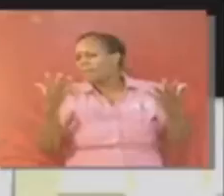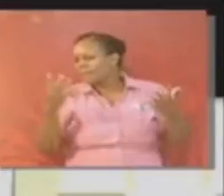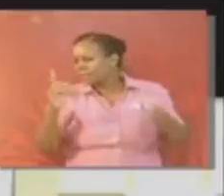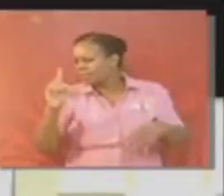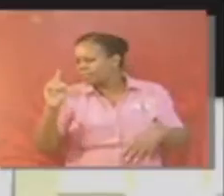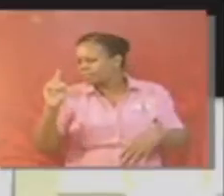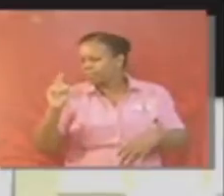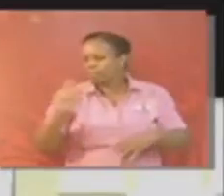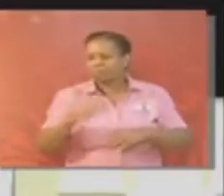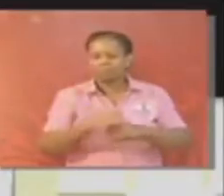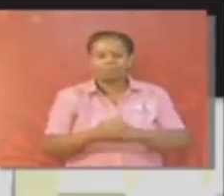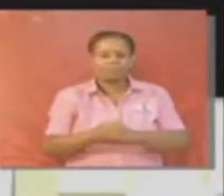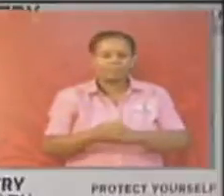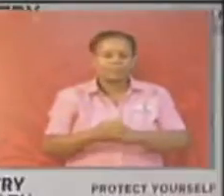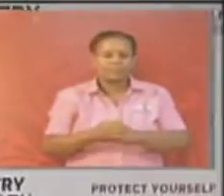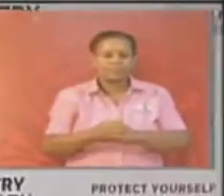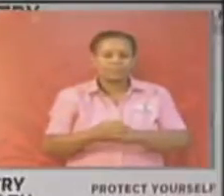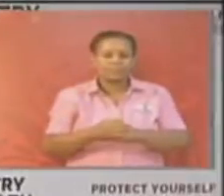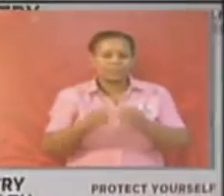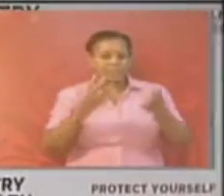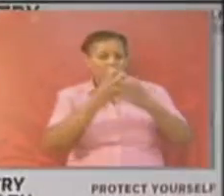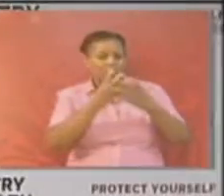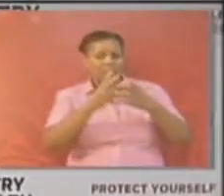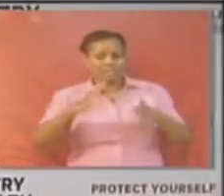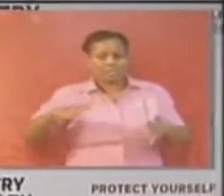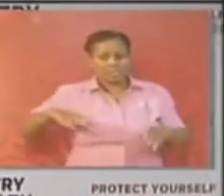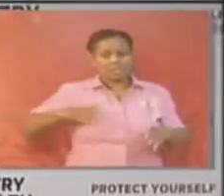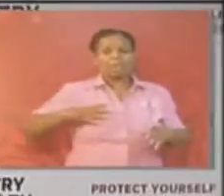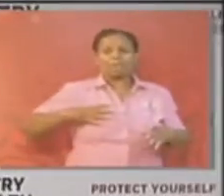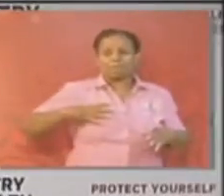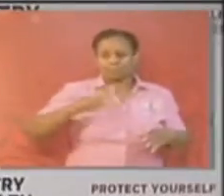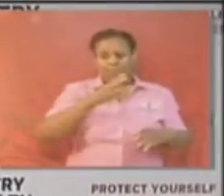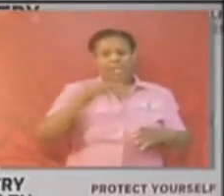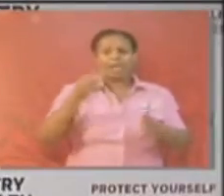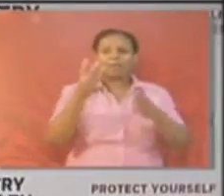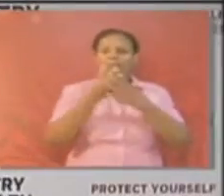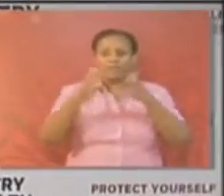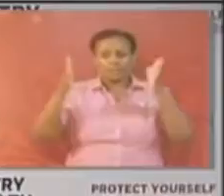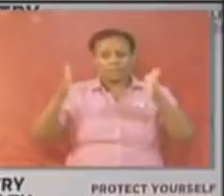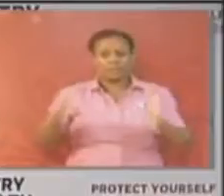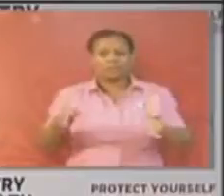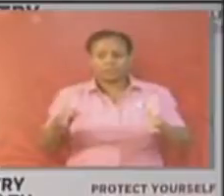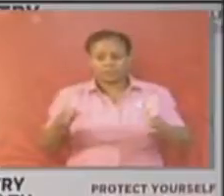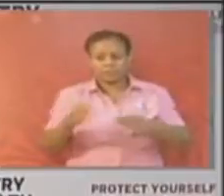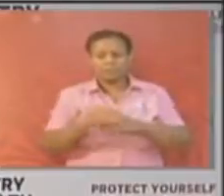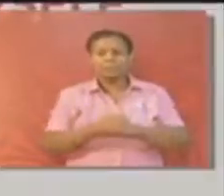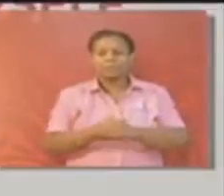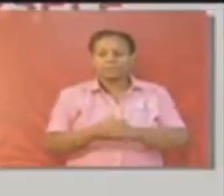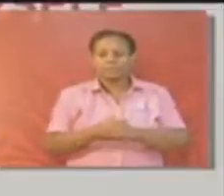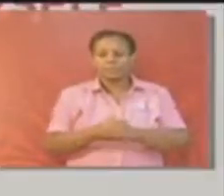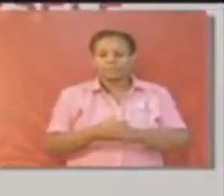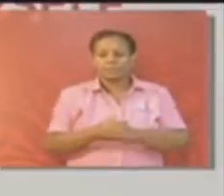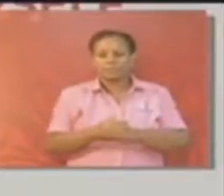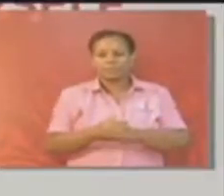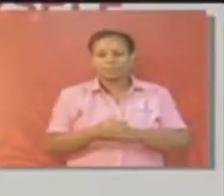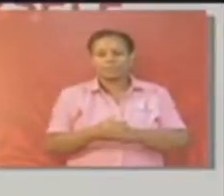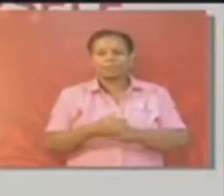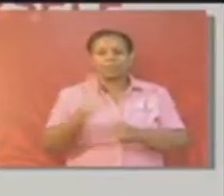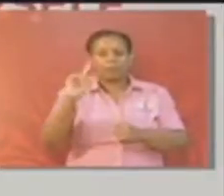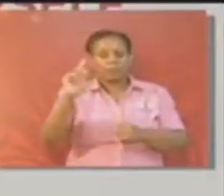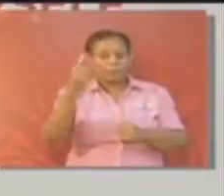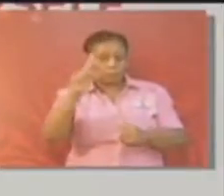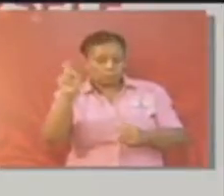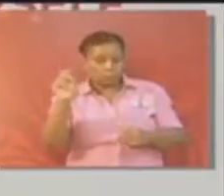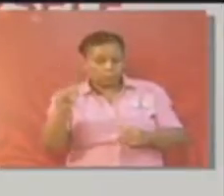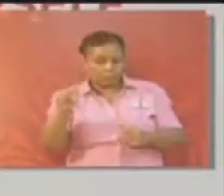officers and prisoners. Sorry. Thank you. So the first part of the question, the Attorney General hasn't gotten back to me as yet. If you follow